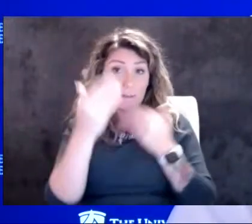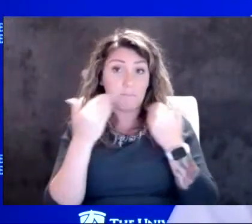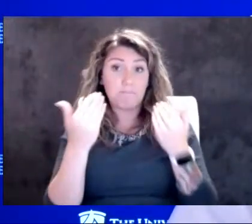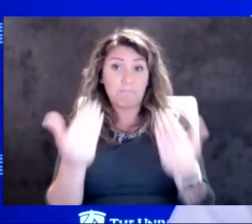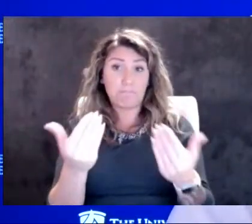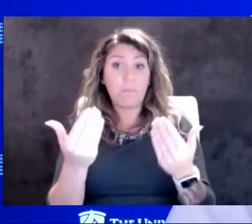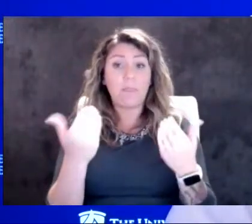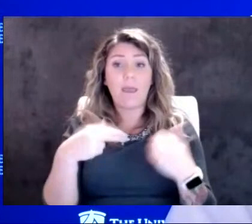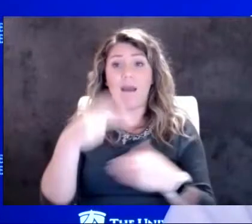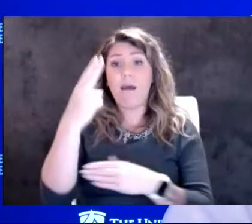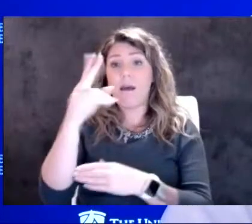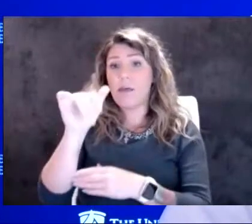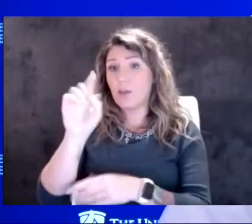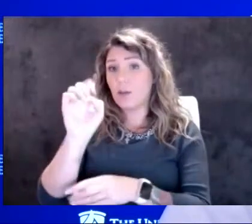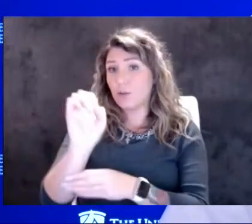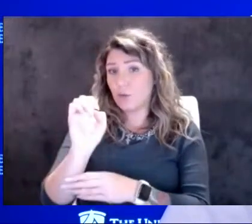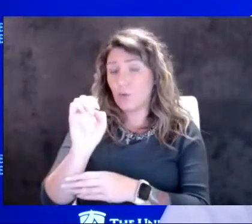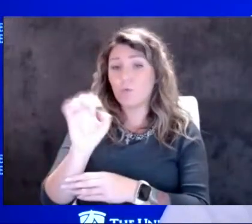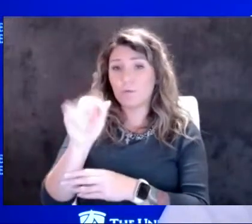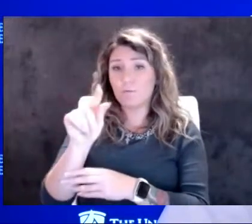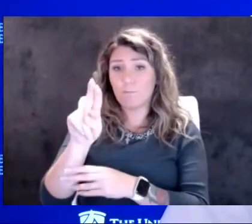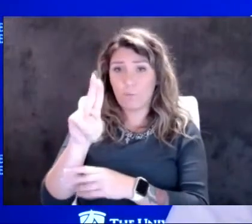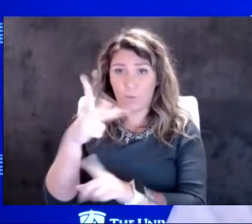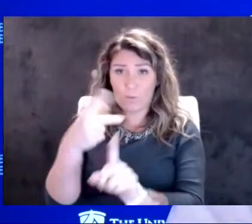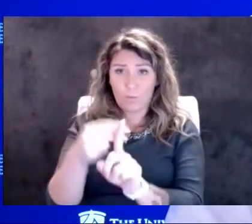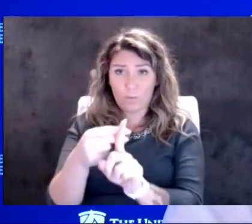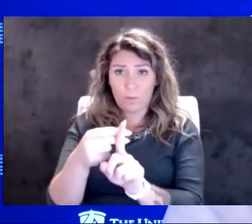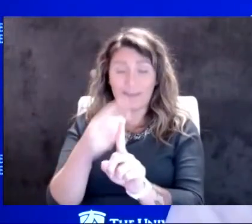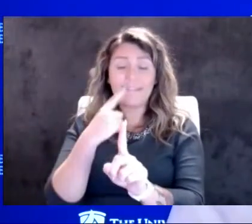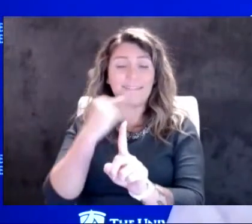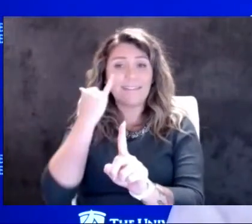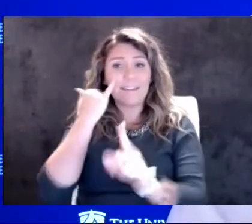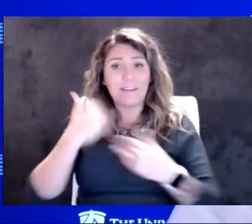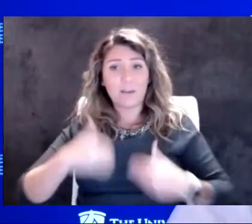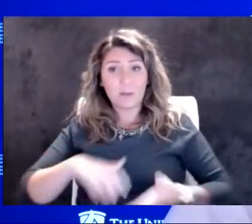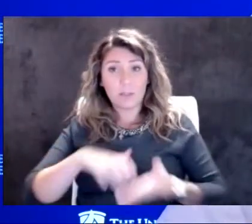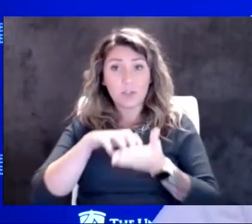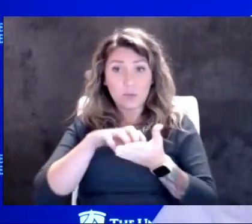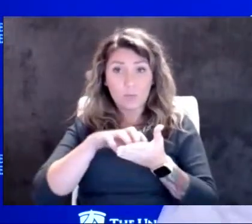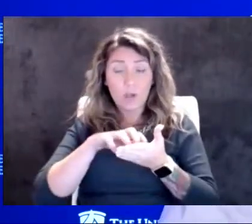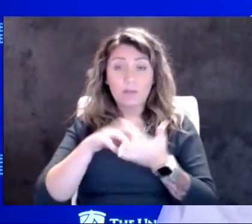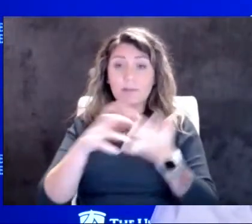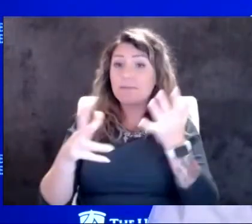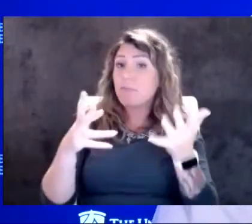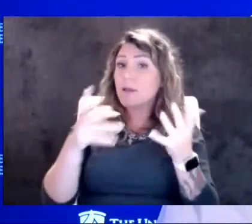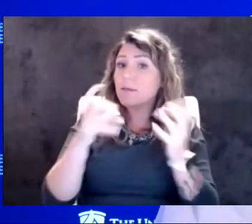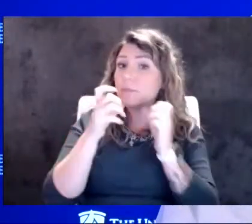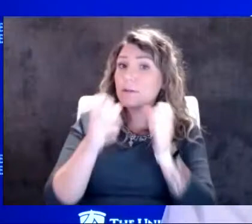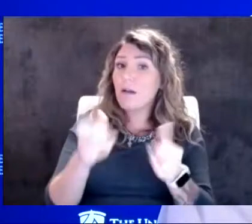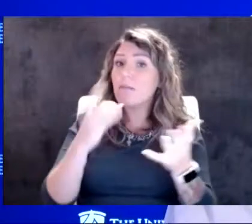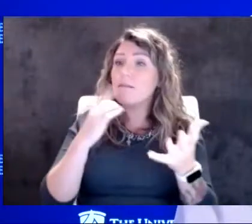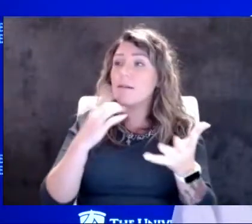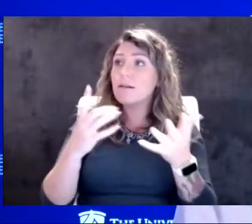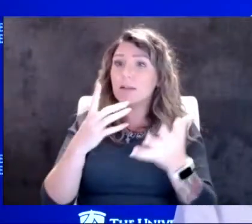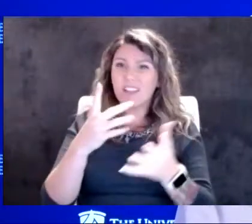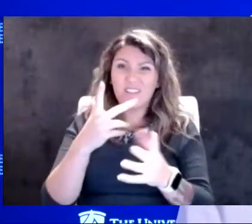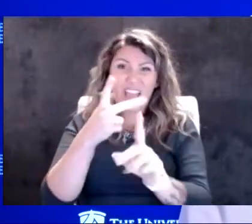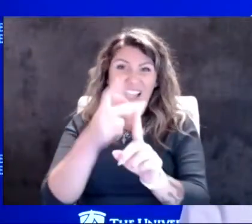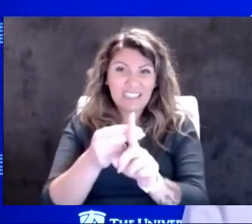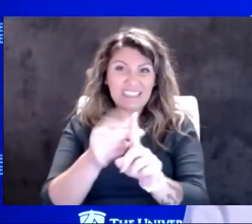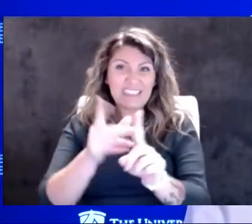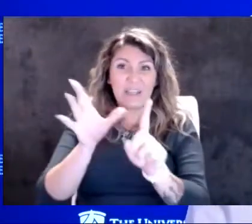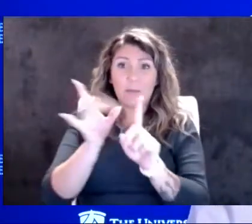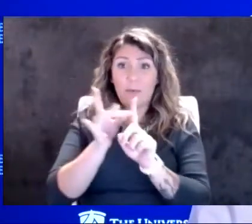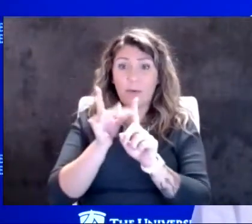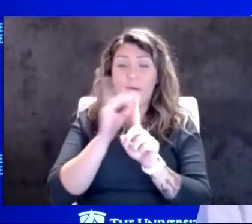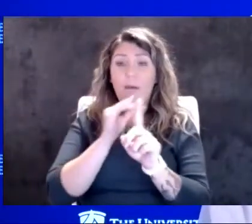high-dose vaccine, because we know if you are immunosuppressed, and we've seen this, the vaccine may not take, you may not develop an immune response to